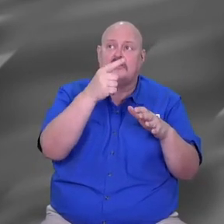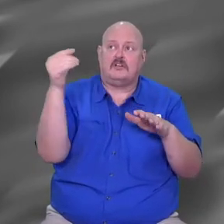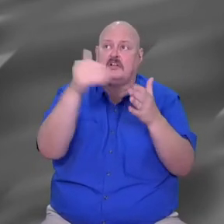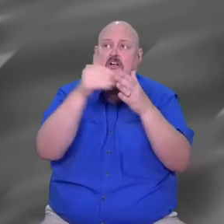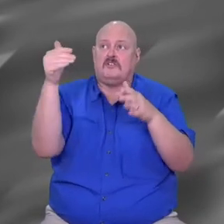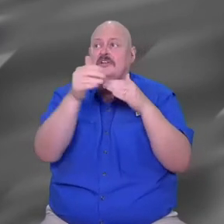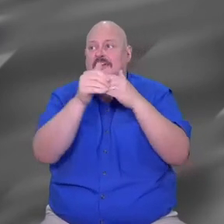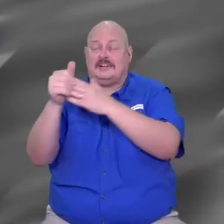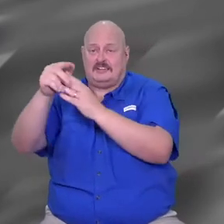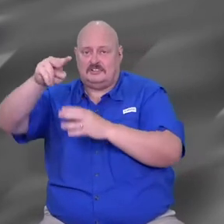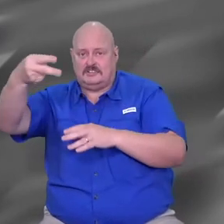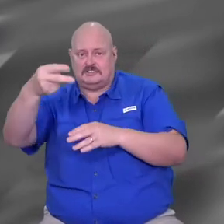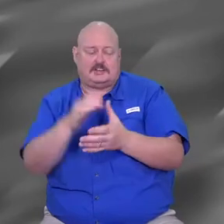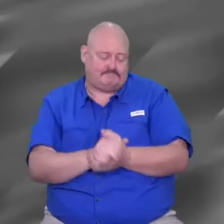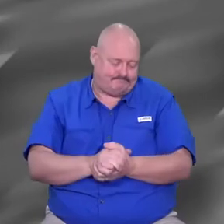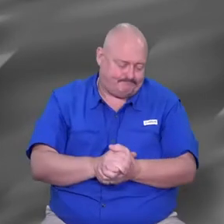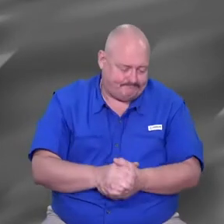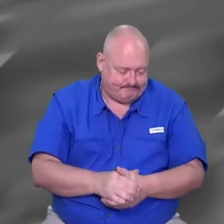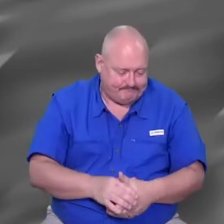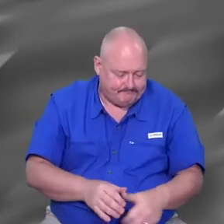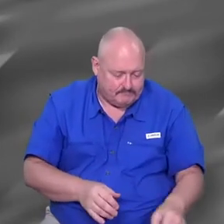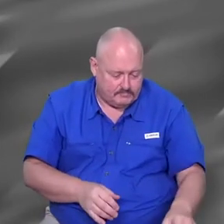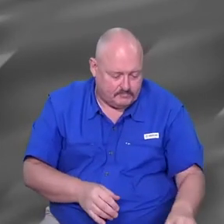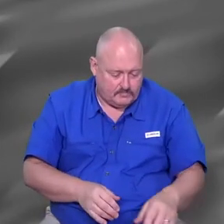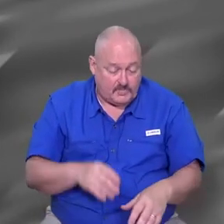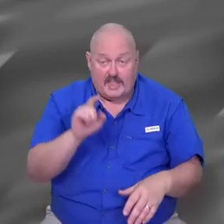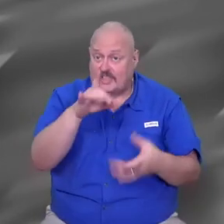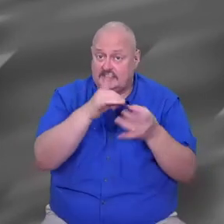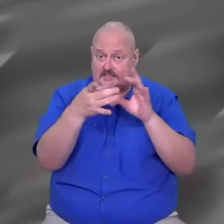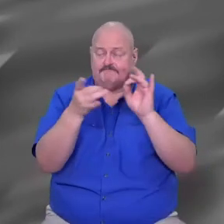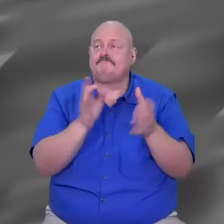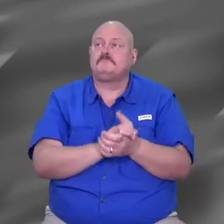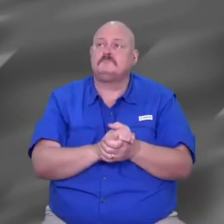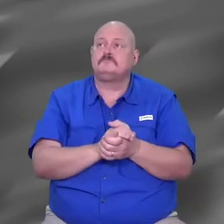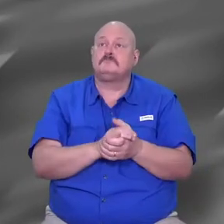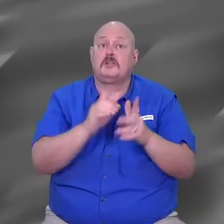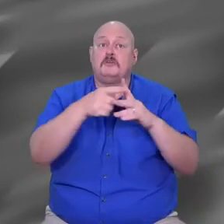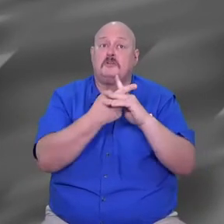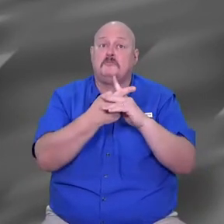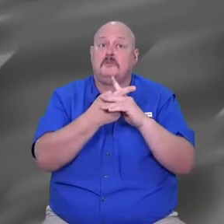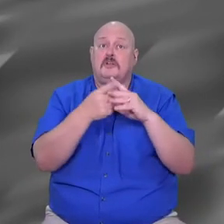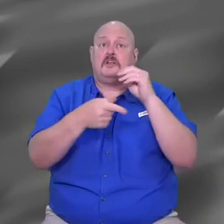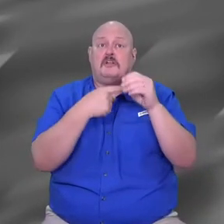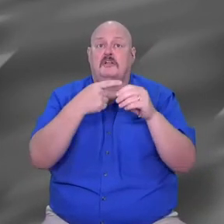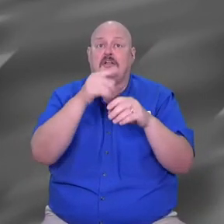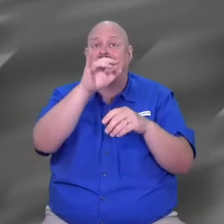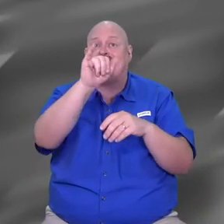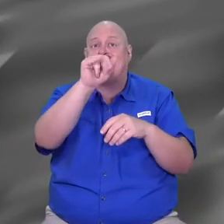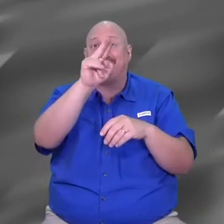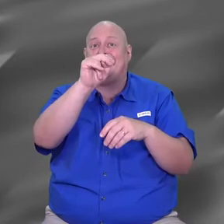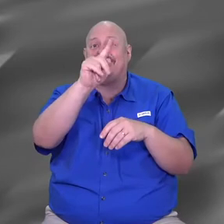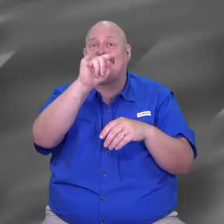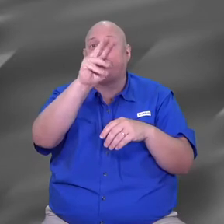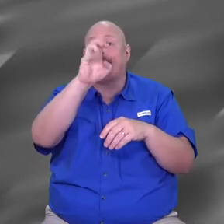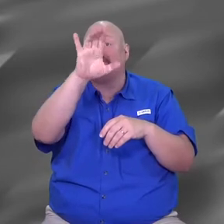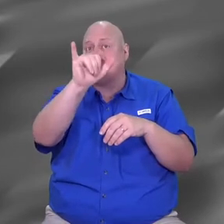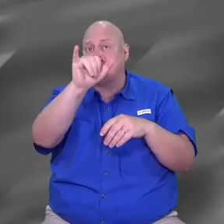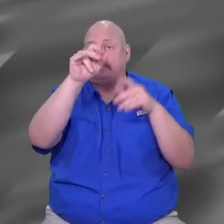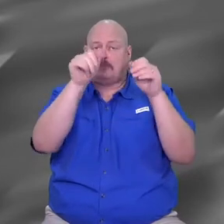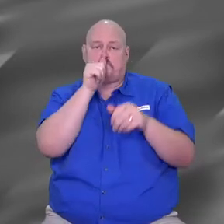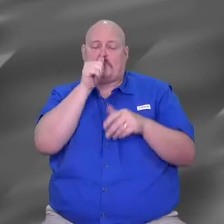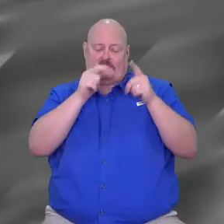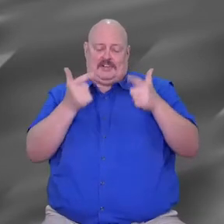oftentimes leads to the second one. So, that being said, let's begin with the issue of intimacy, the issue of one's